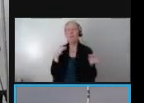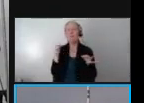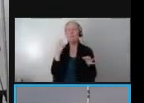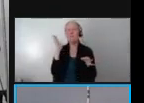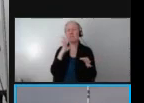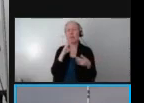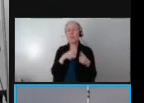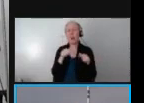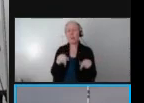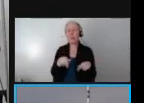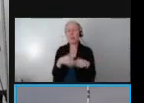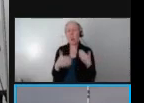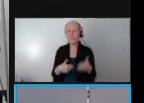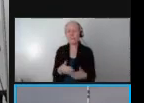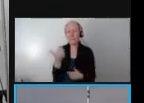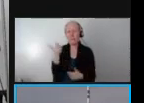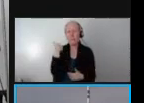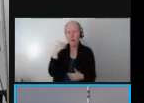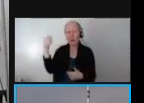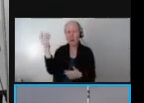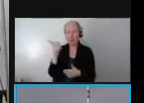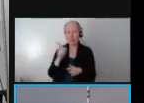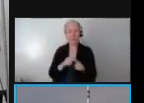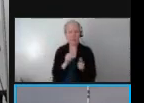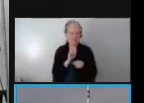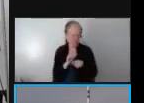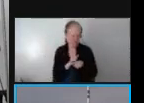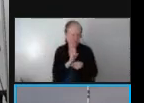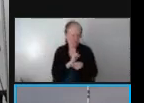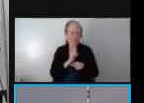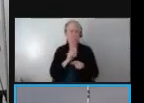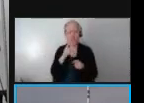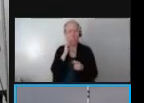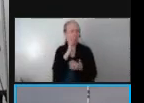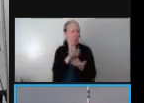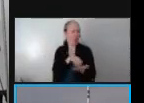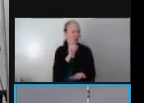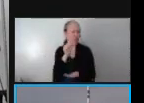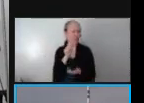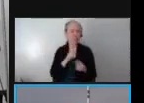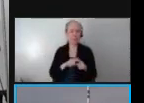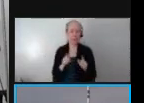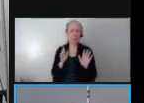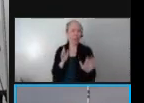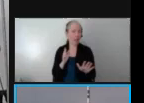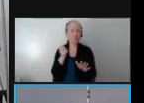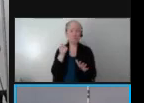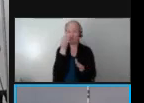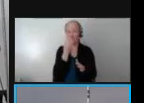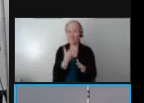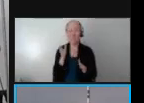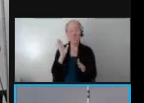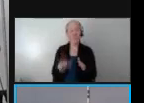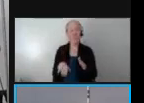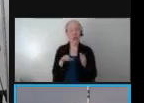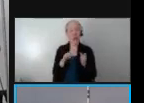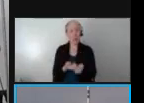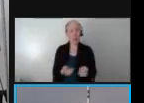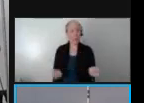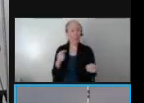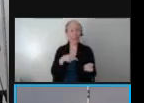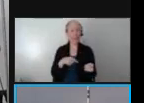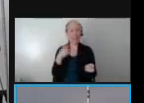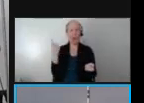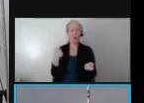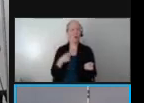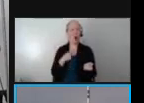globe. And eventually you do learn. So I will tell you that there is constant re-engineering of the urine collection device. They're always looking at ways